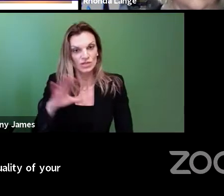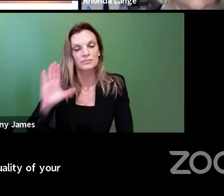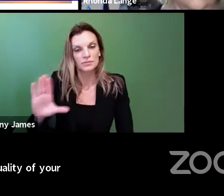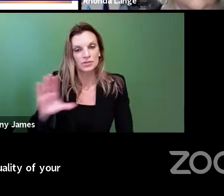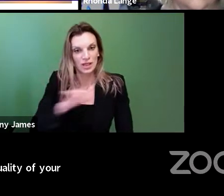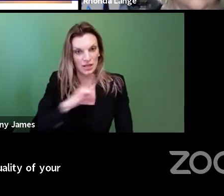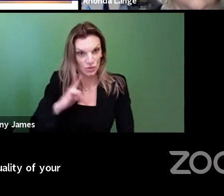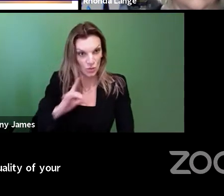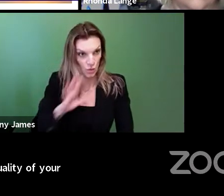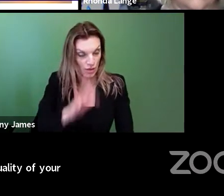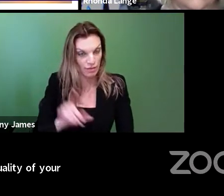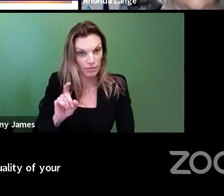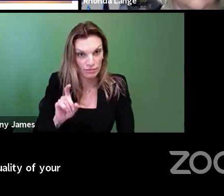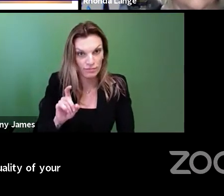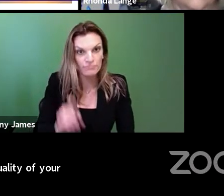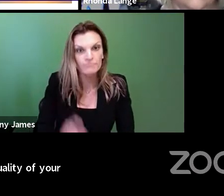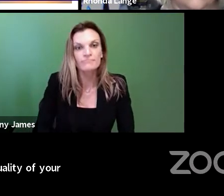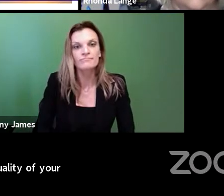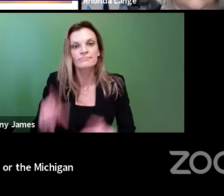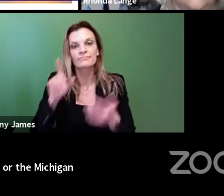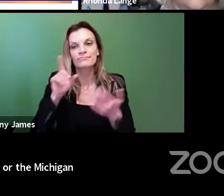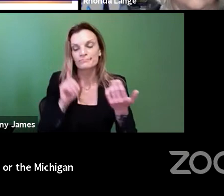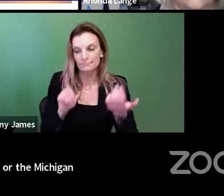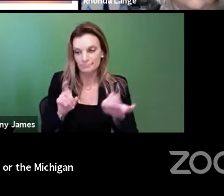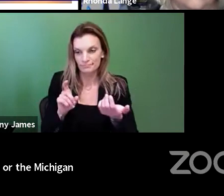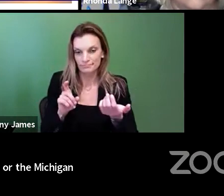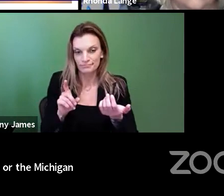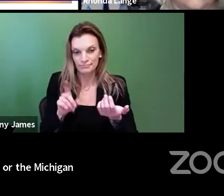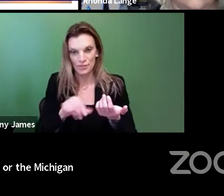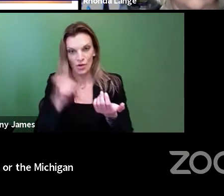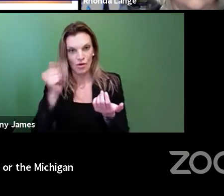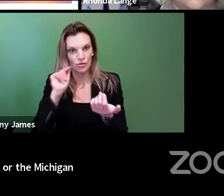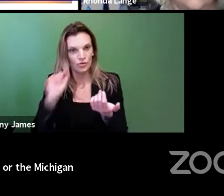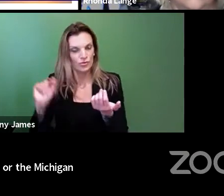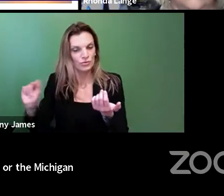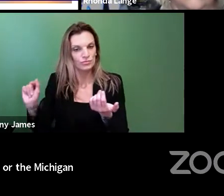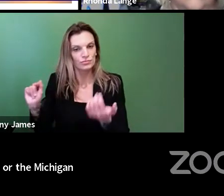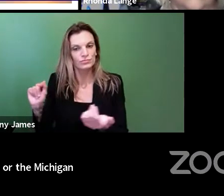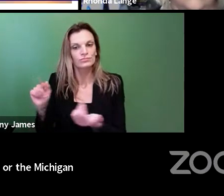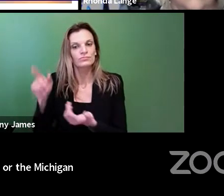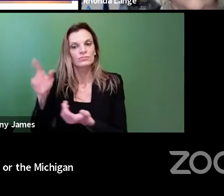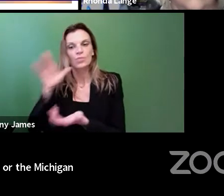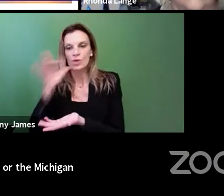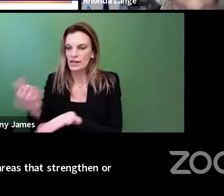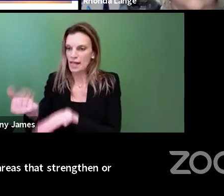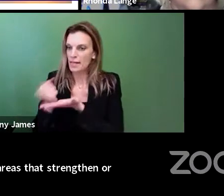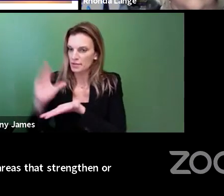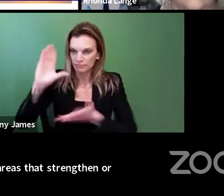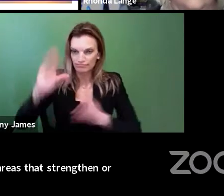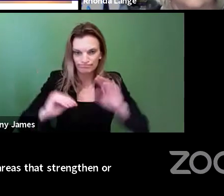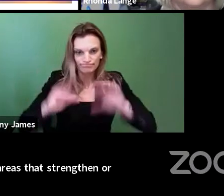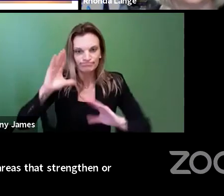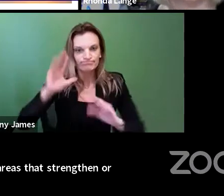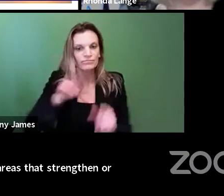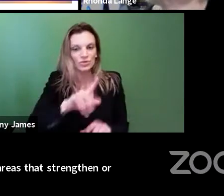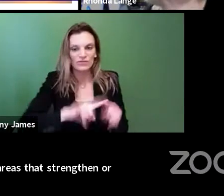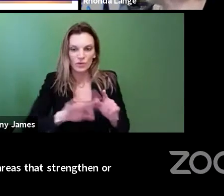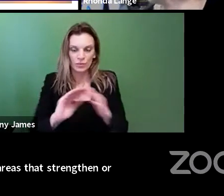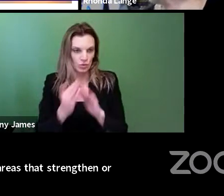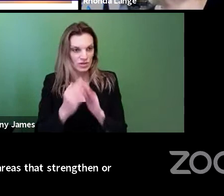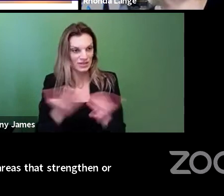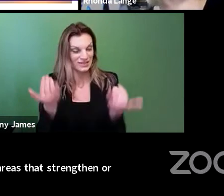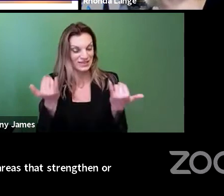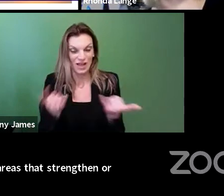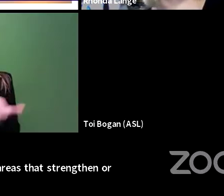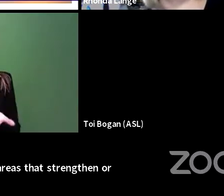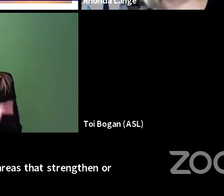legislature? And are there nearby areas that strengthen or weaken your community of interest? You will hear many times